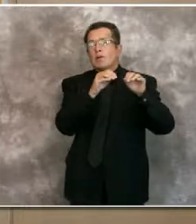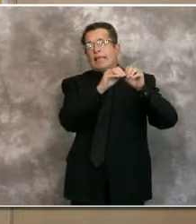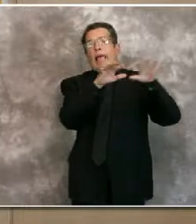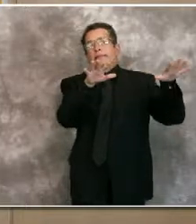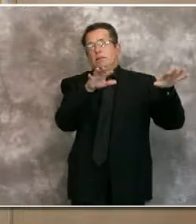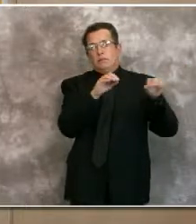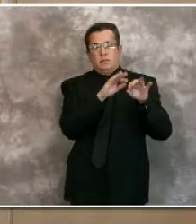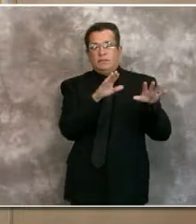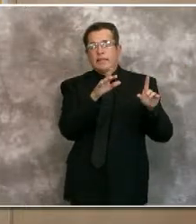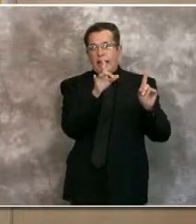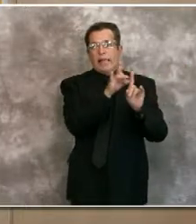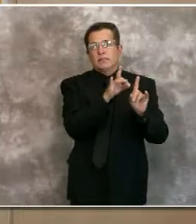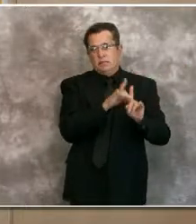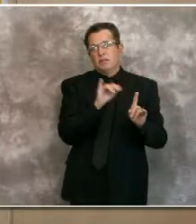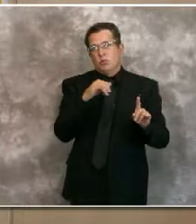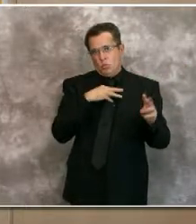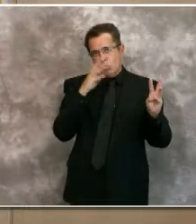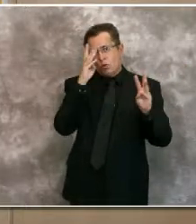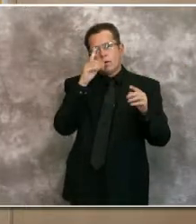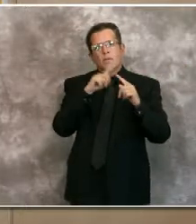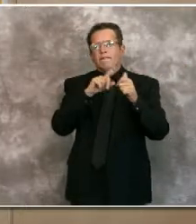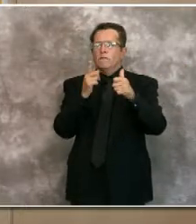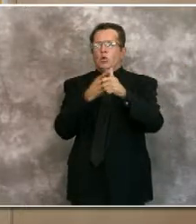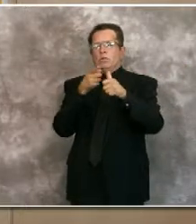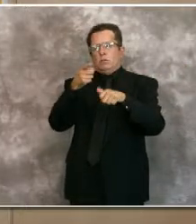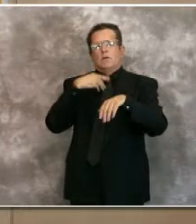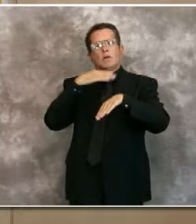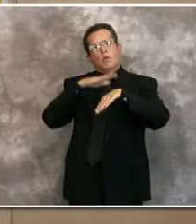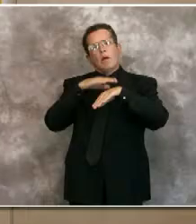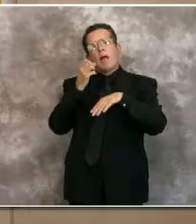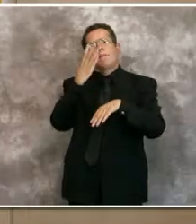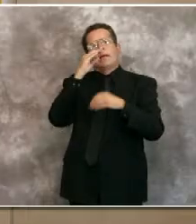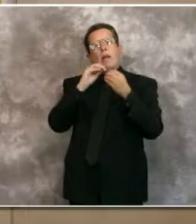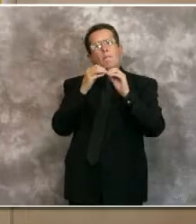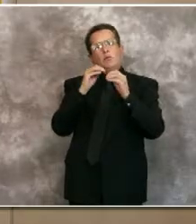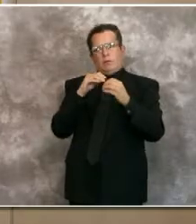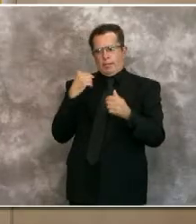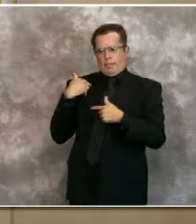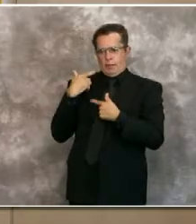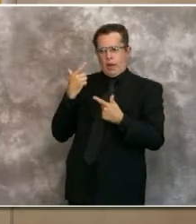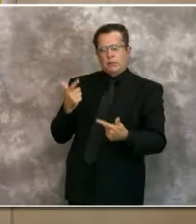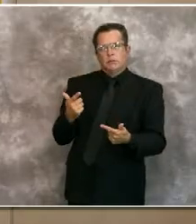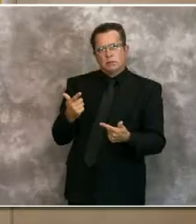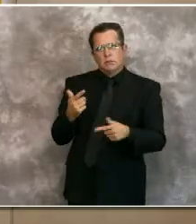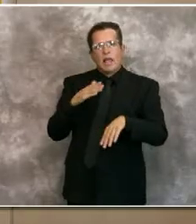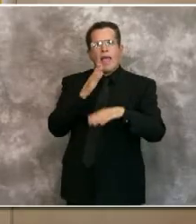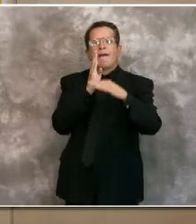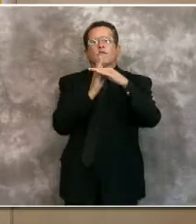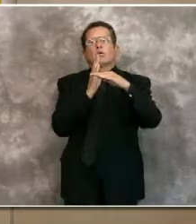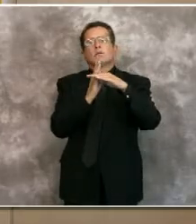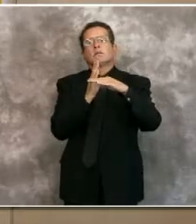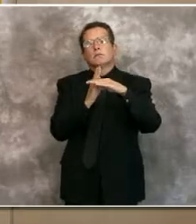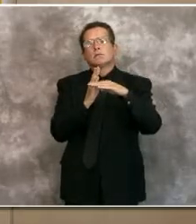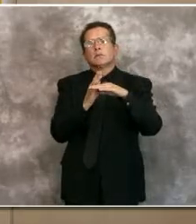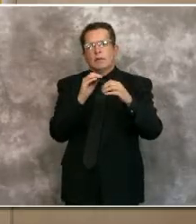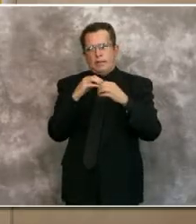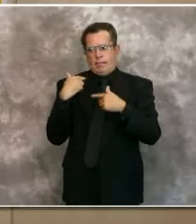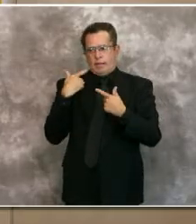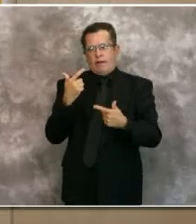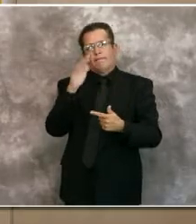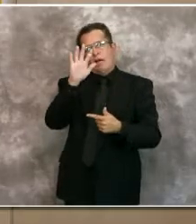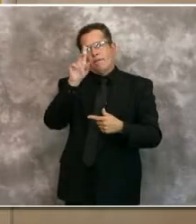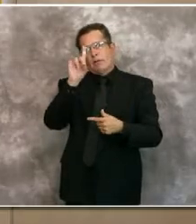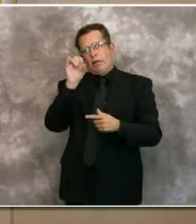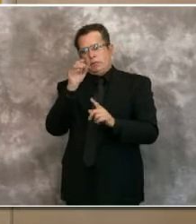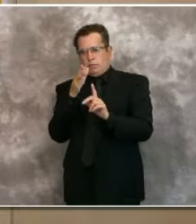the comparison of the average number of cases over the last 5 days compared to the